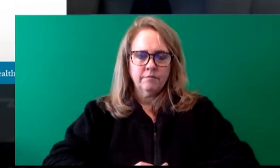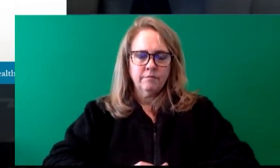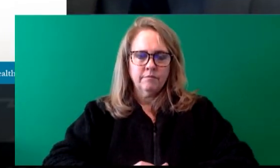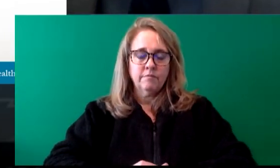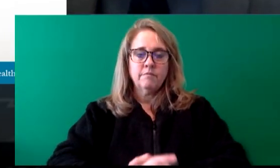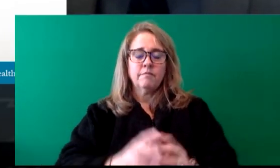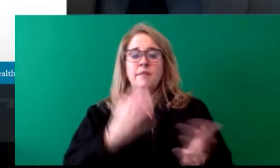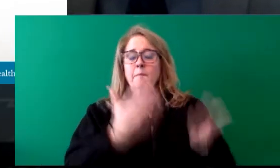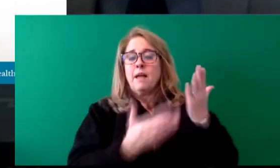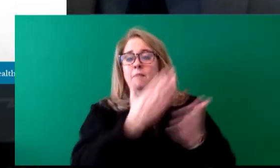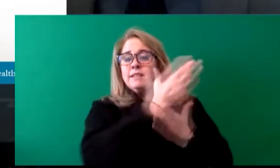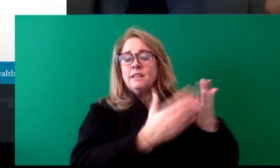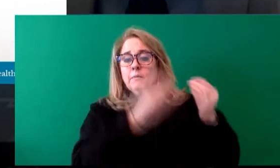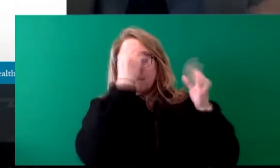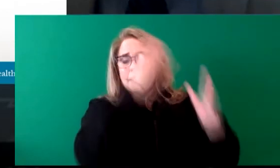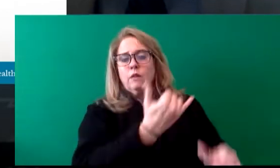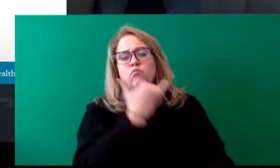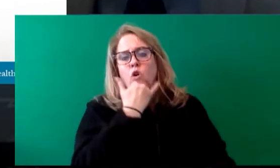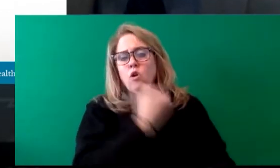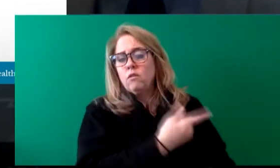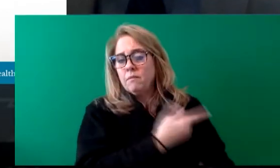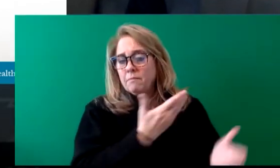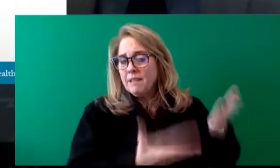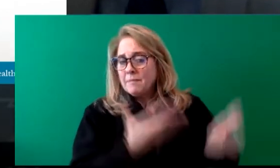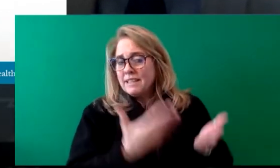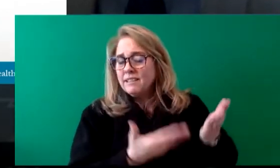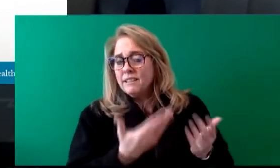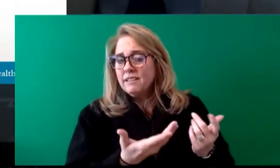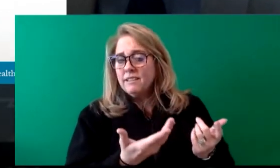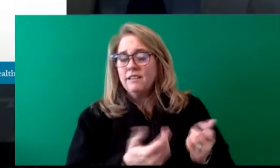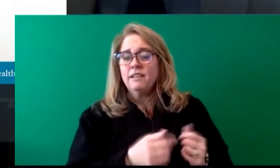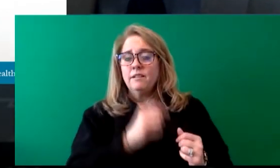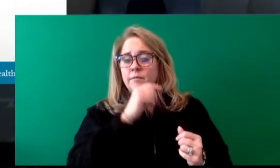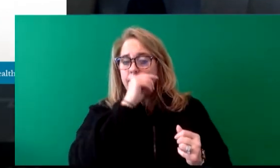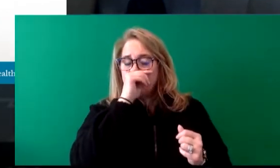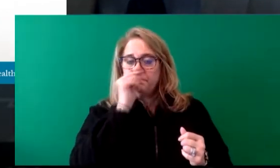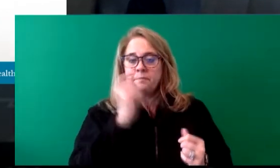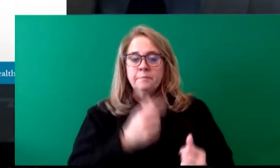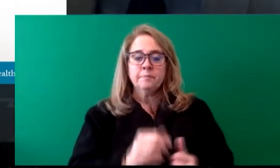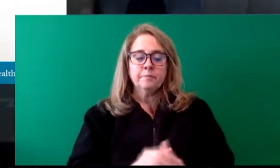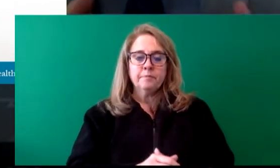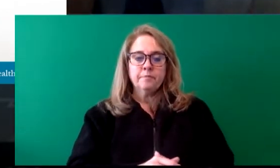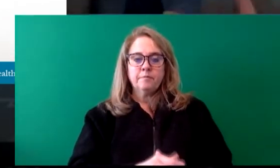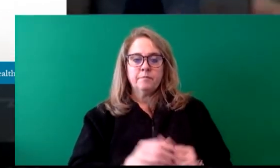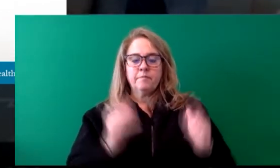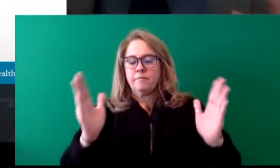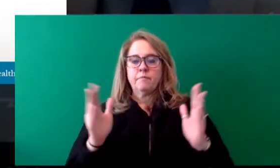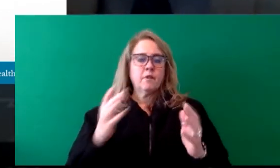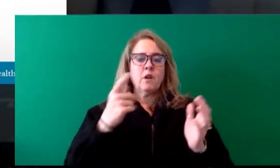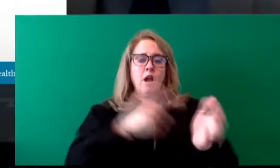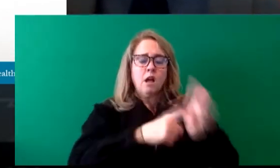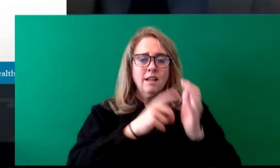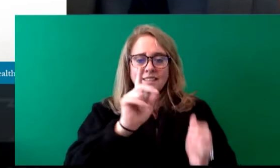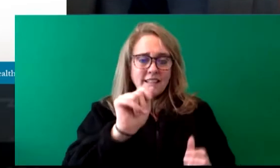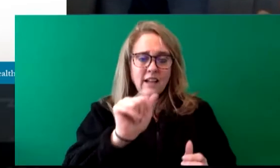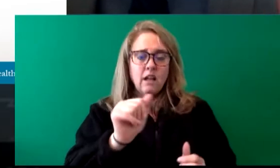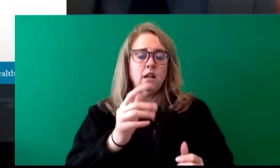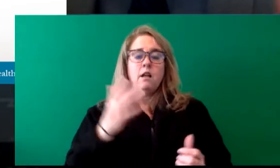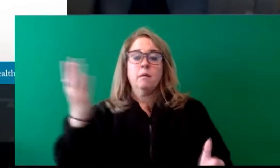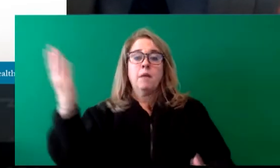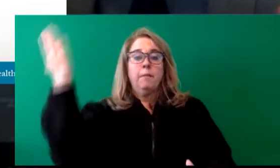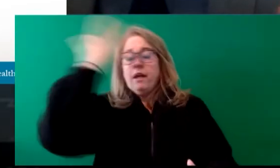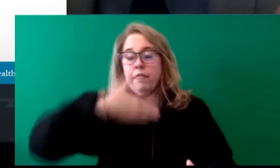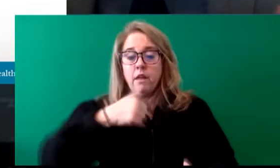range, the all-time numbers, and not recognizing the date slide is there. Perhaps we can make it bigger just to let folks know that they can select